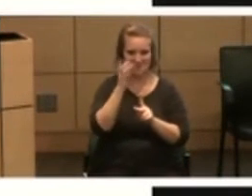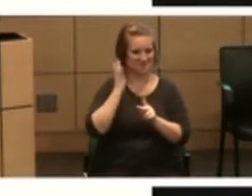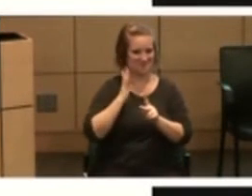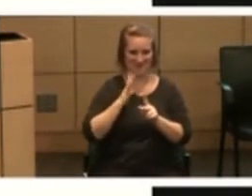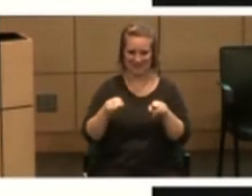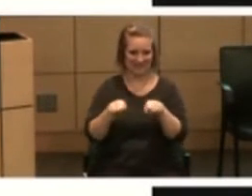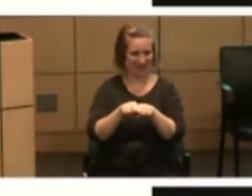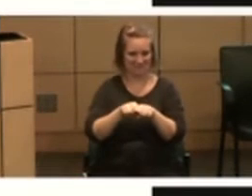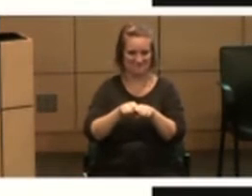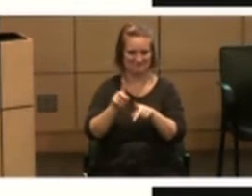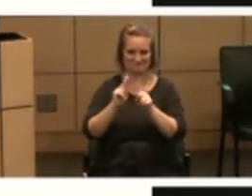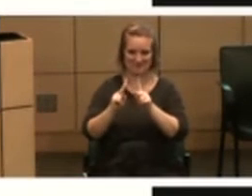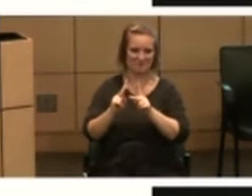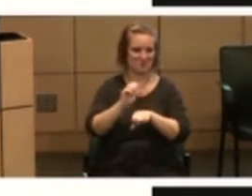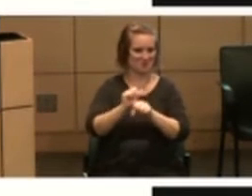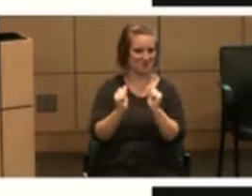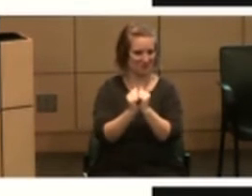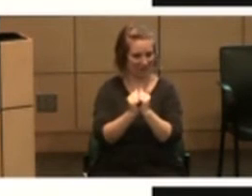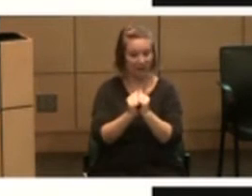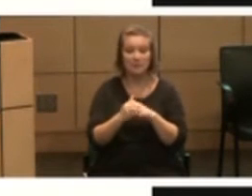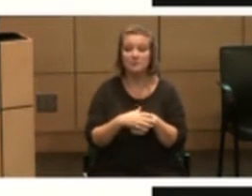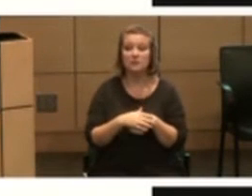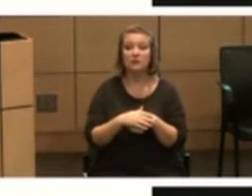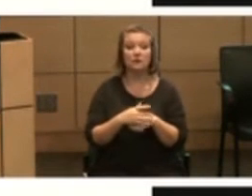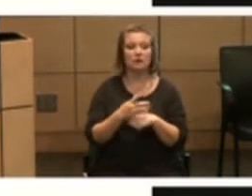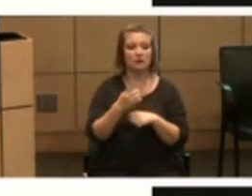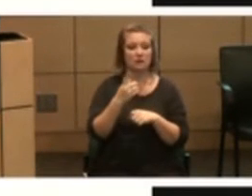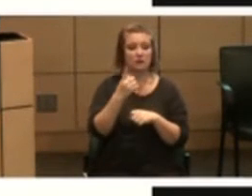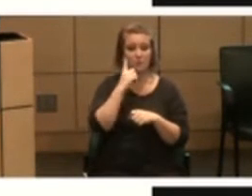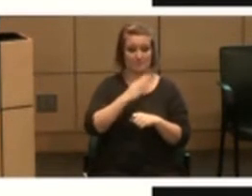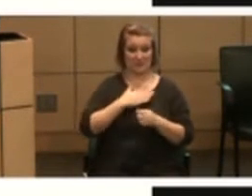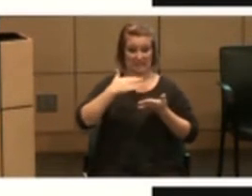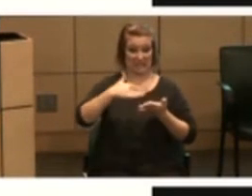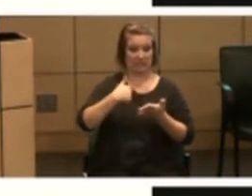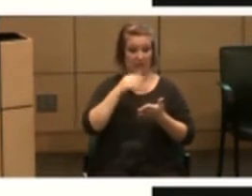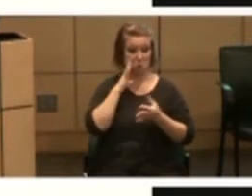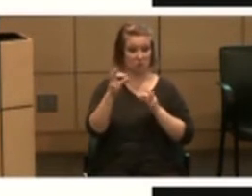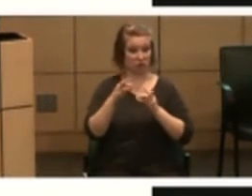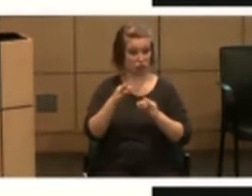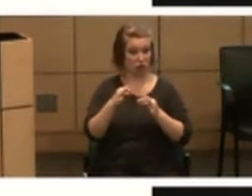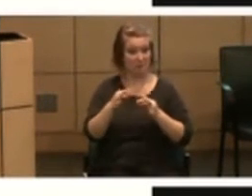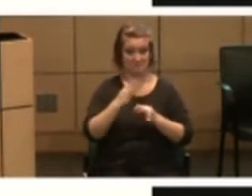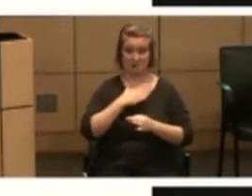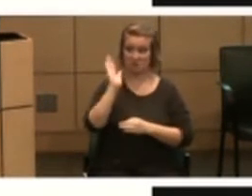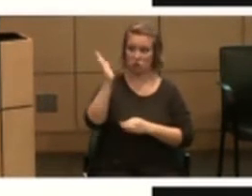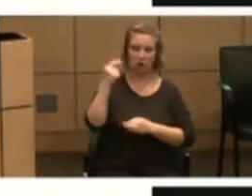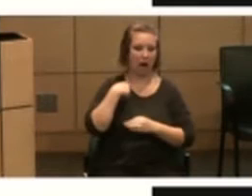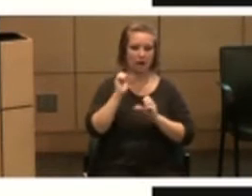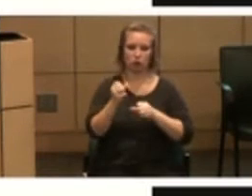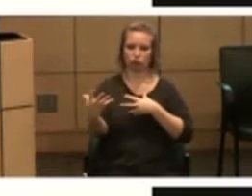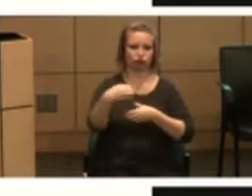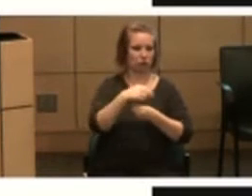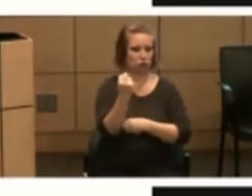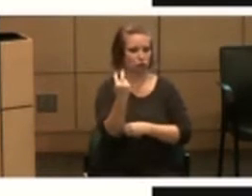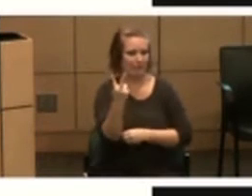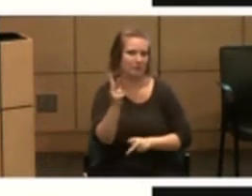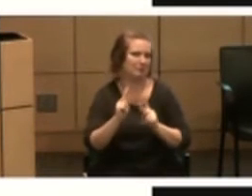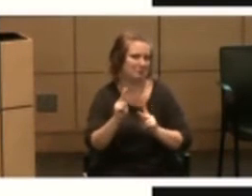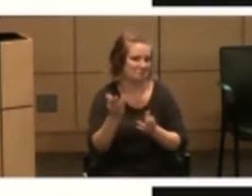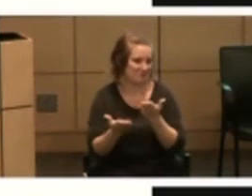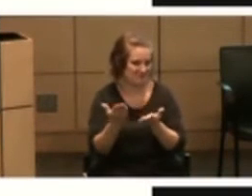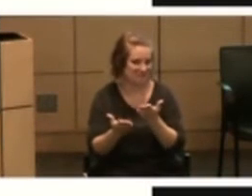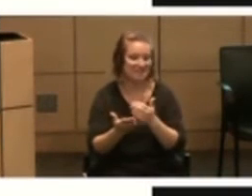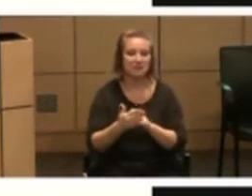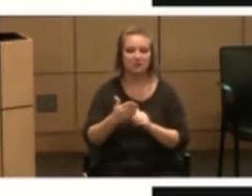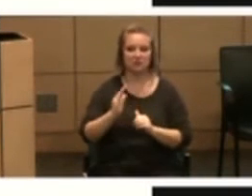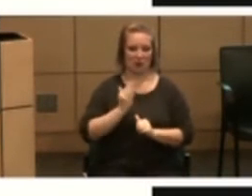talk. Actually, for the studies that I'm going to describe here, I could probably put about a dozen people up. So for a lot of the studies that we've been